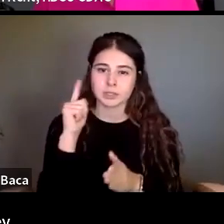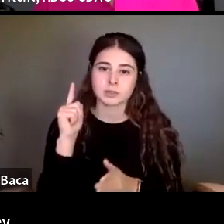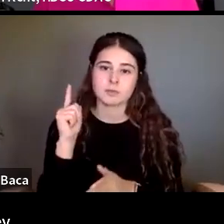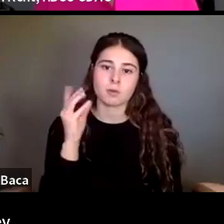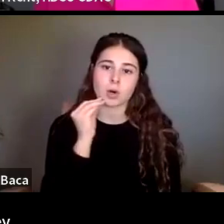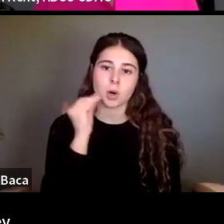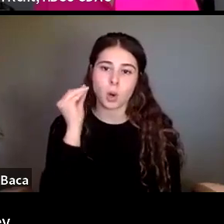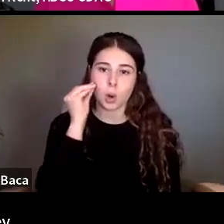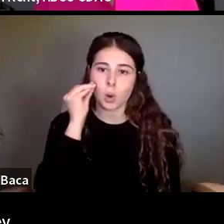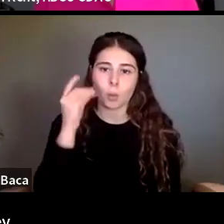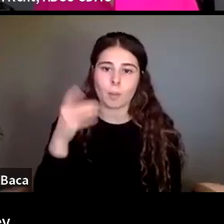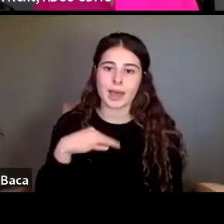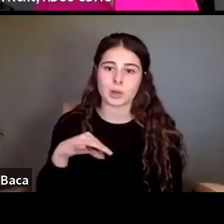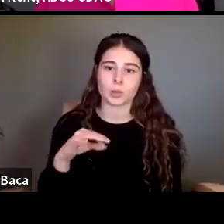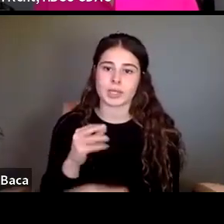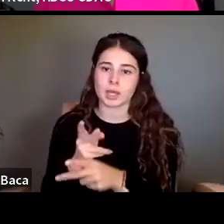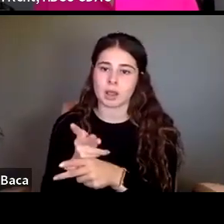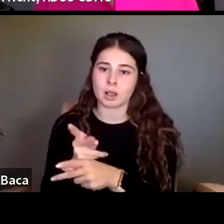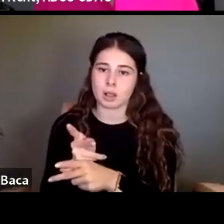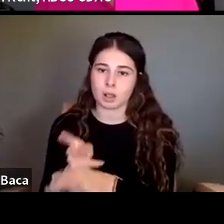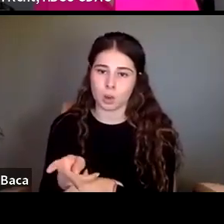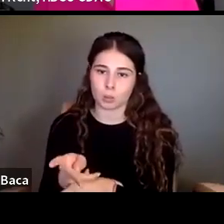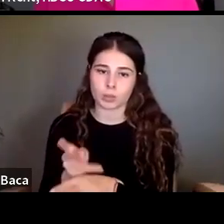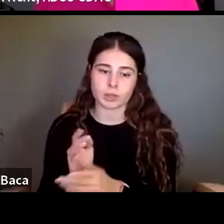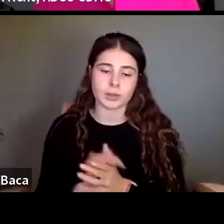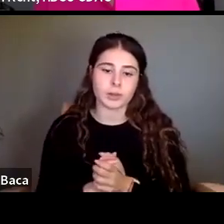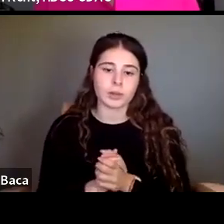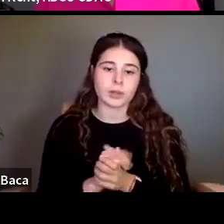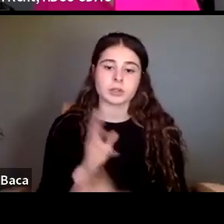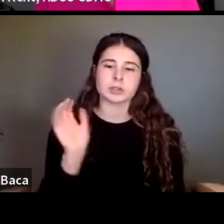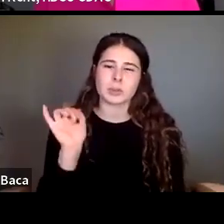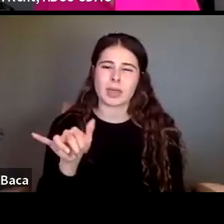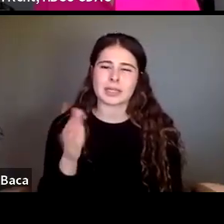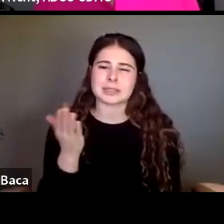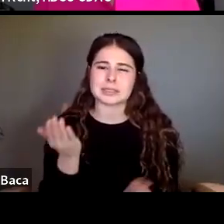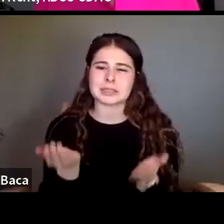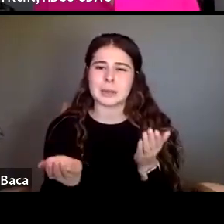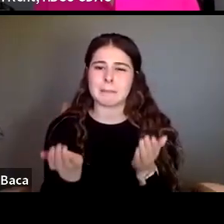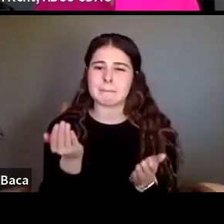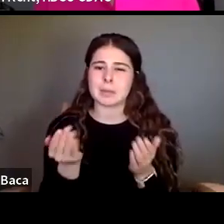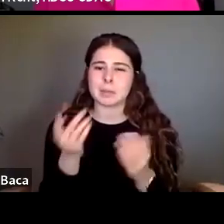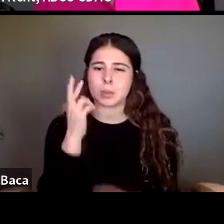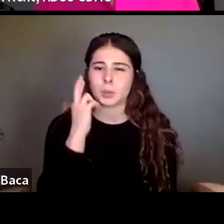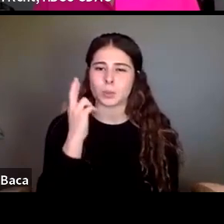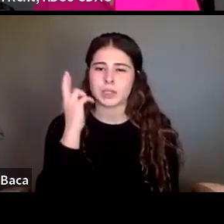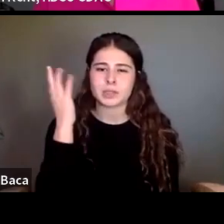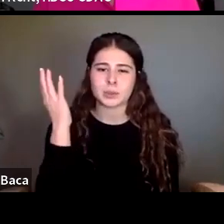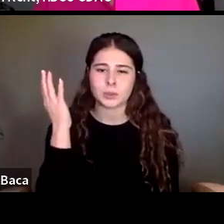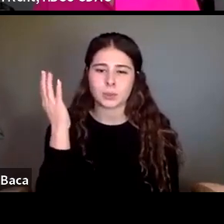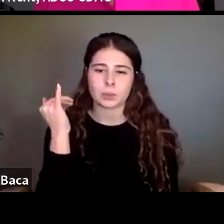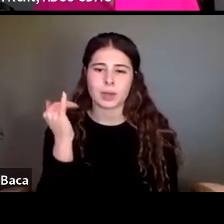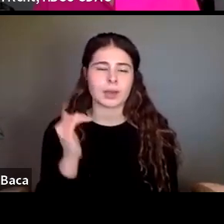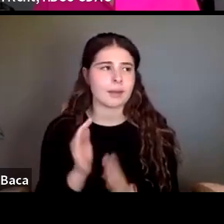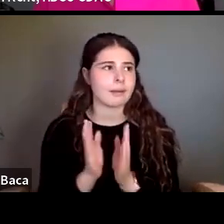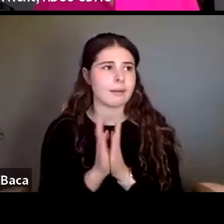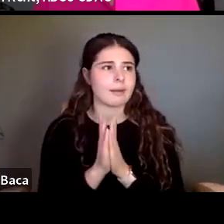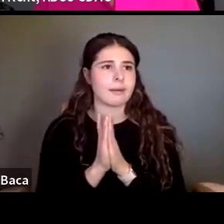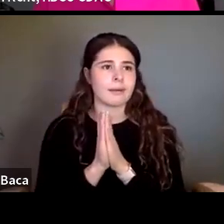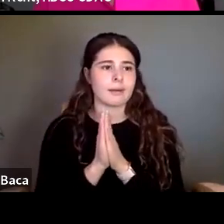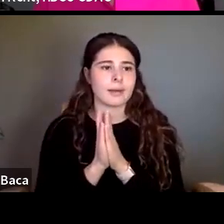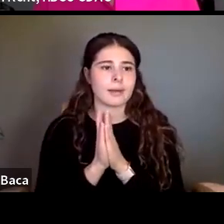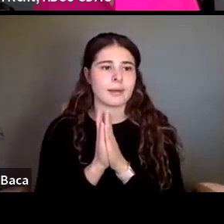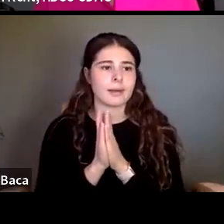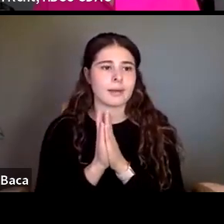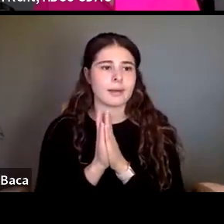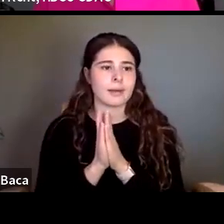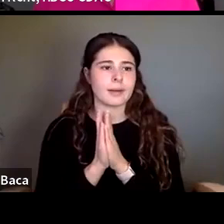HECM. So that might be an entry point, but I think, like I